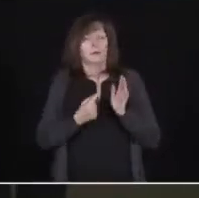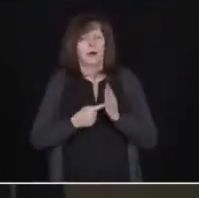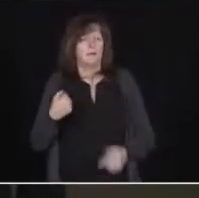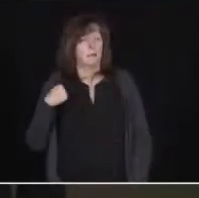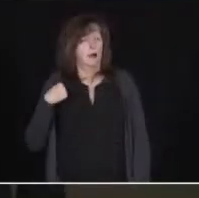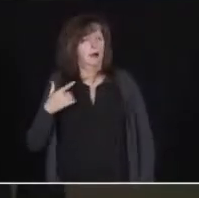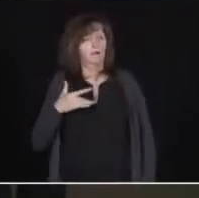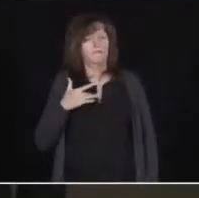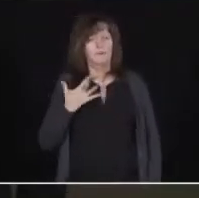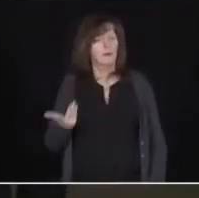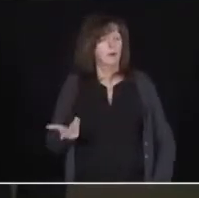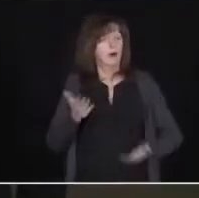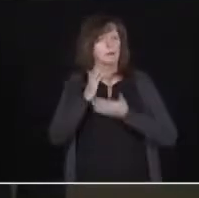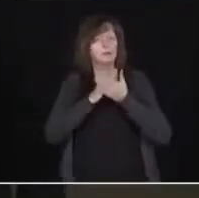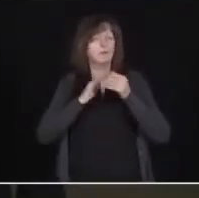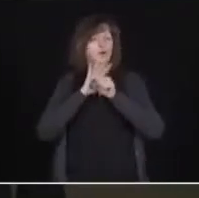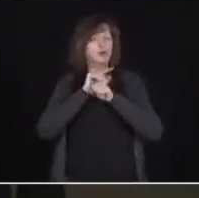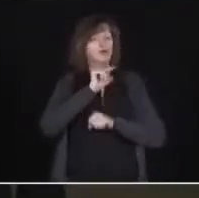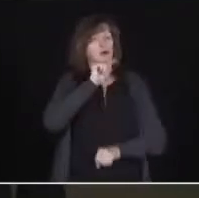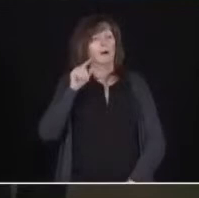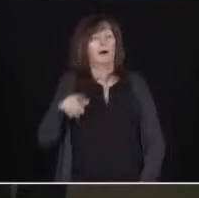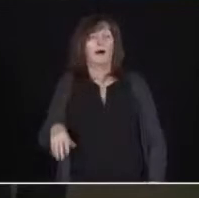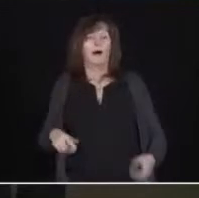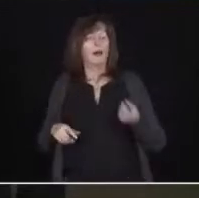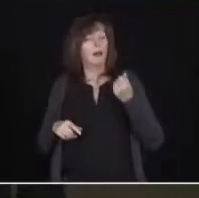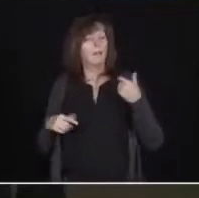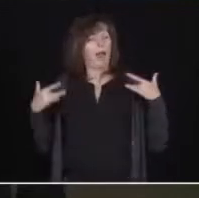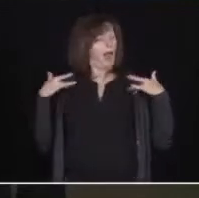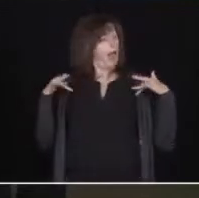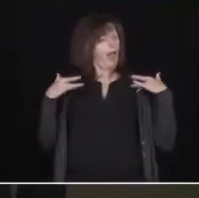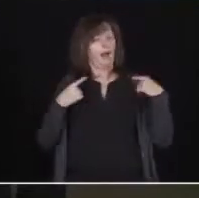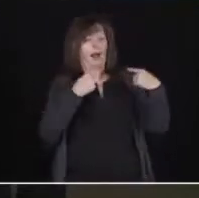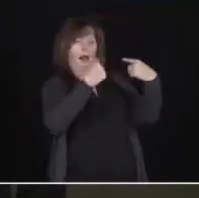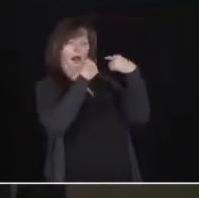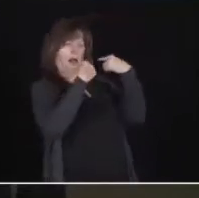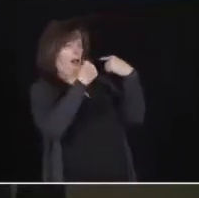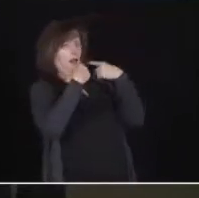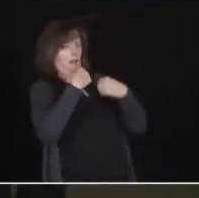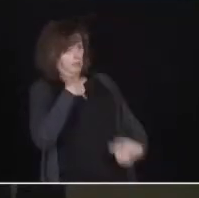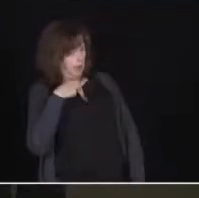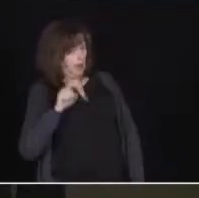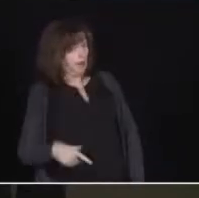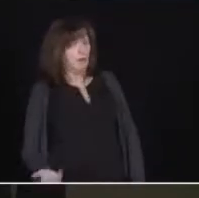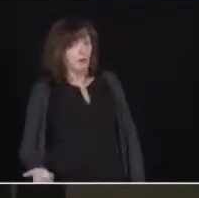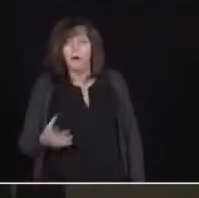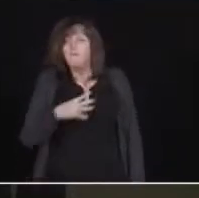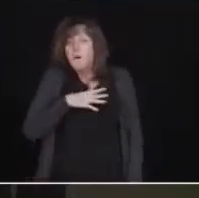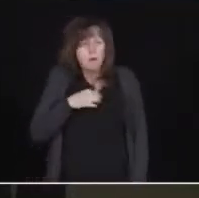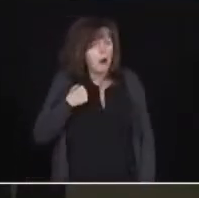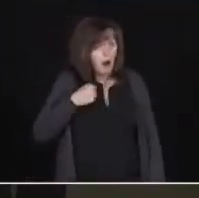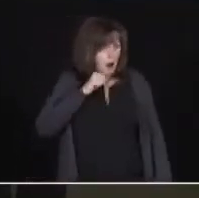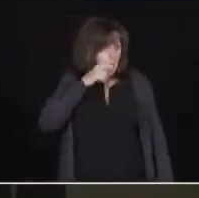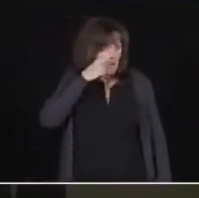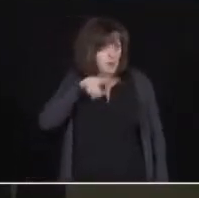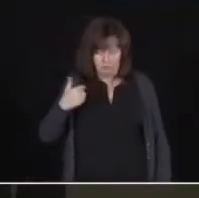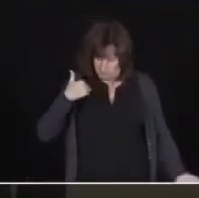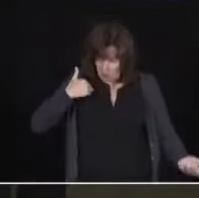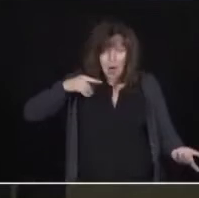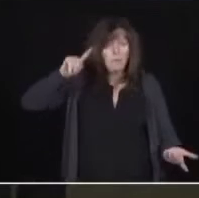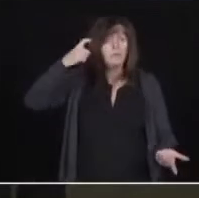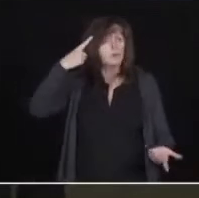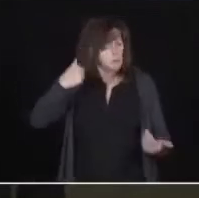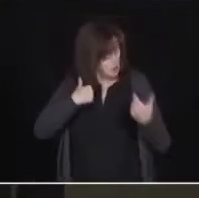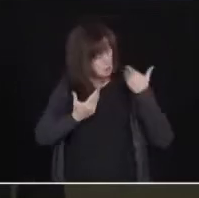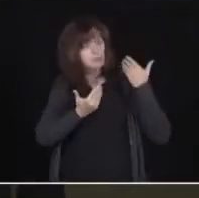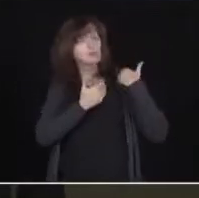want to pass the buck, and I'll be the bad guy. I have no problem. I'm the premier. I'm responsible. I'll be accountable. But some regions pass the buck